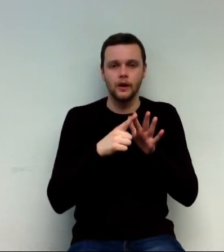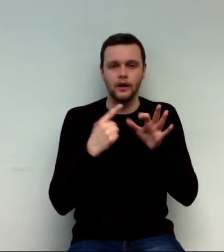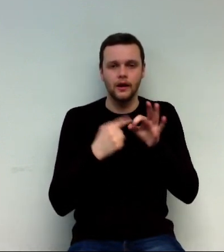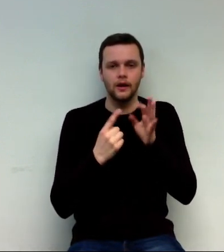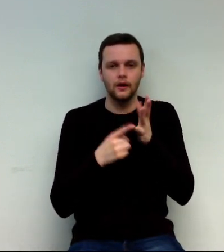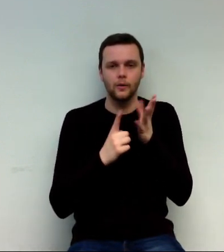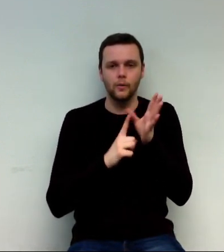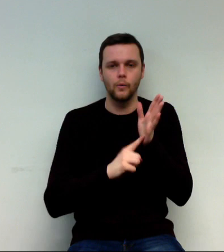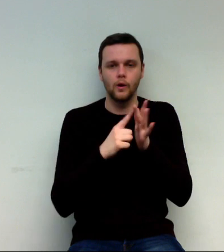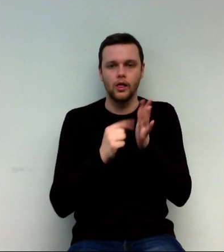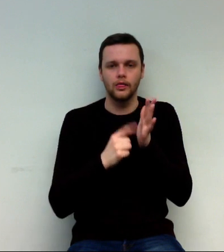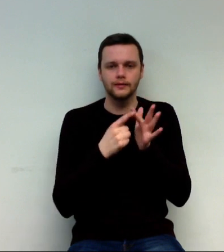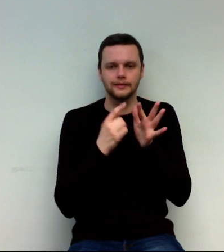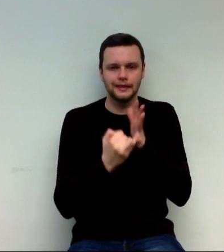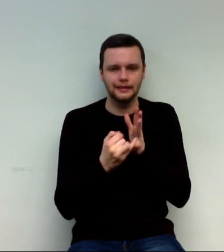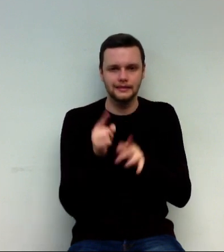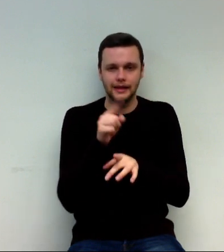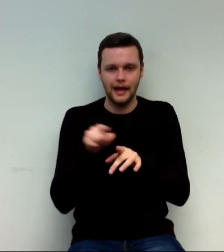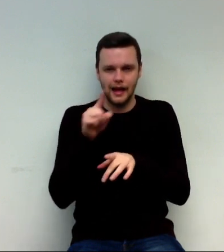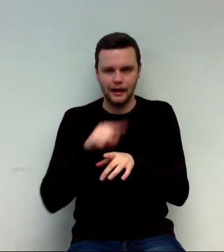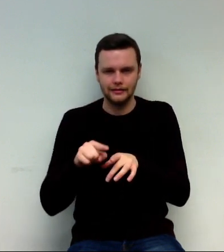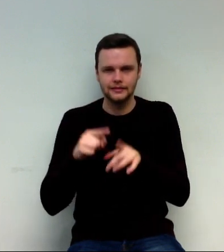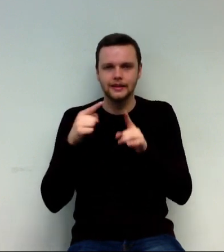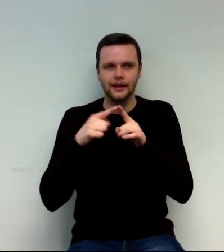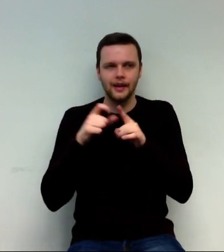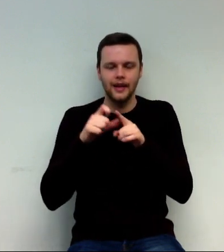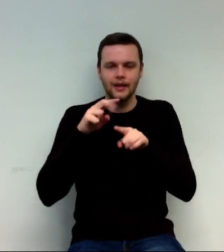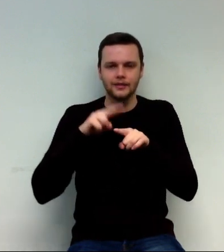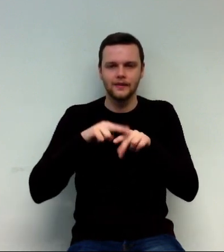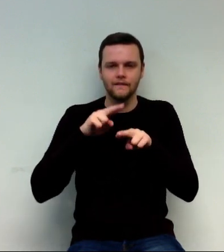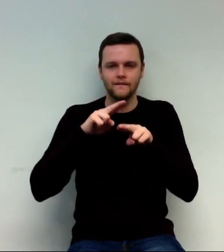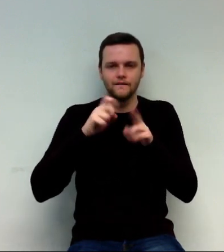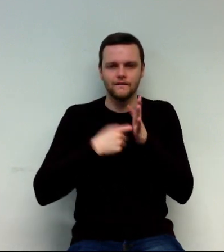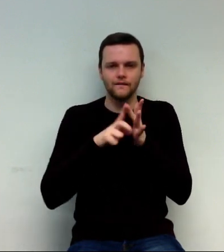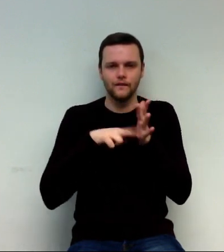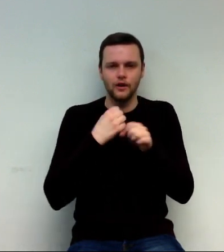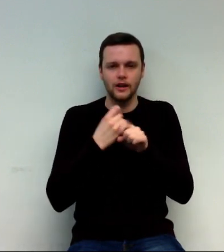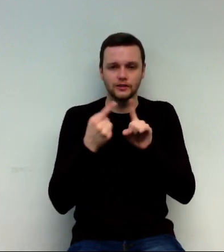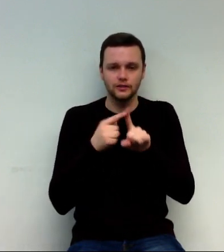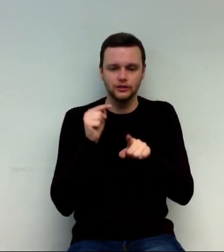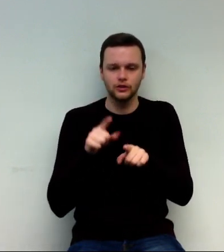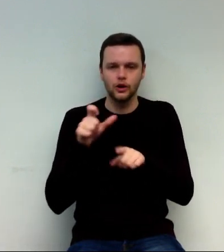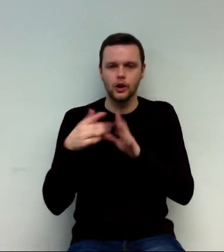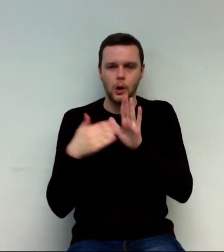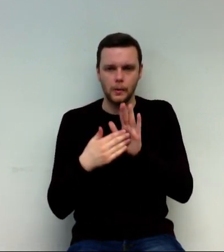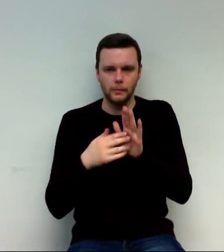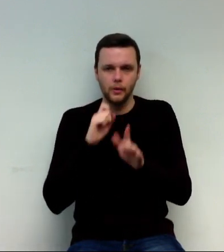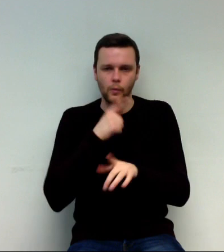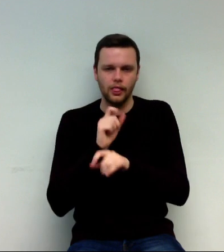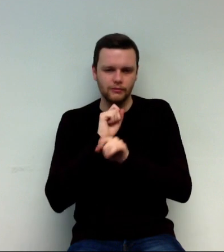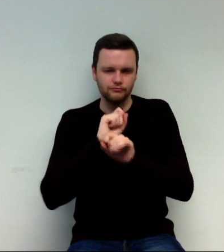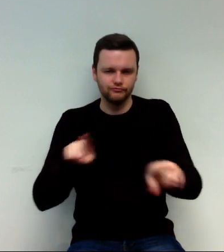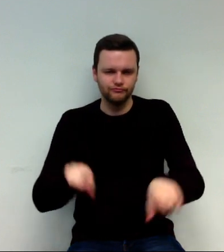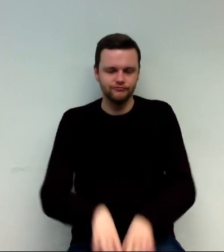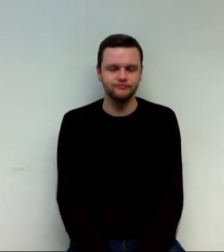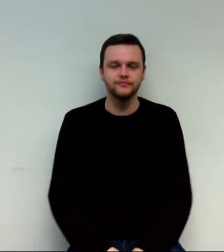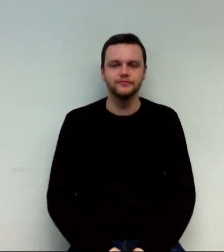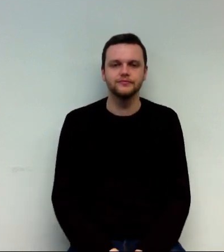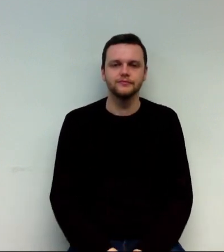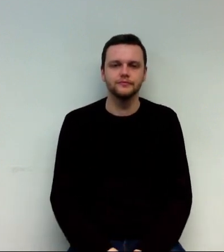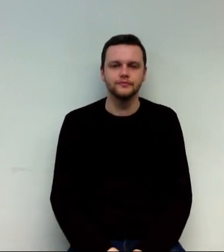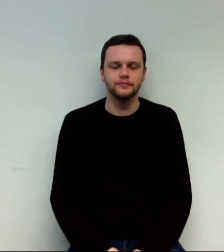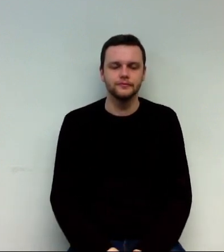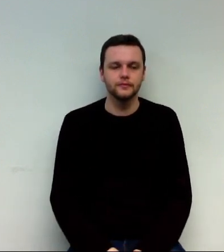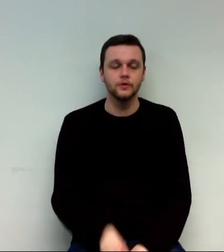equalities@edfringe.com, we can supply names and places to go to contact. But you've also talked about these as